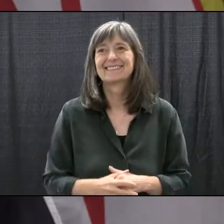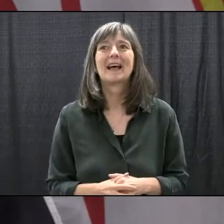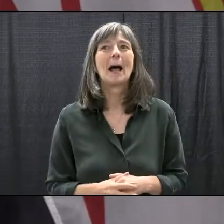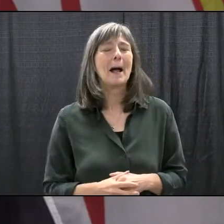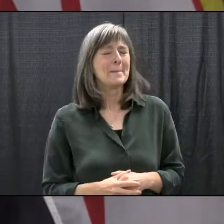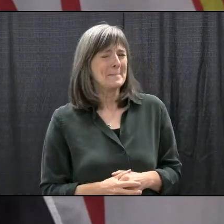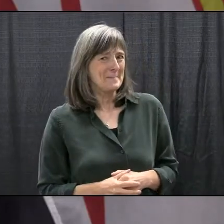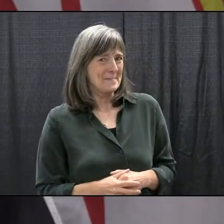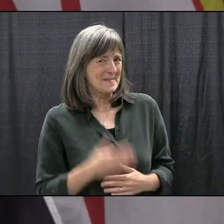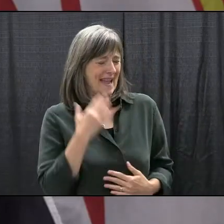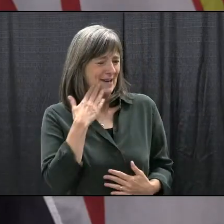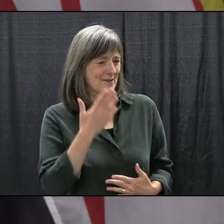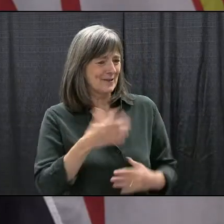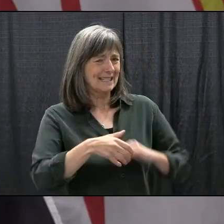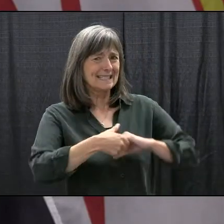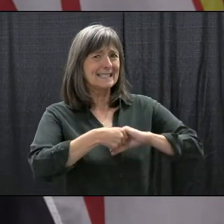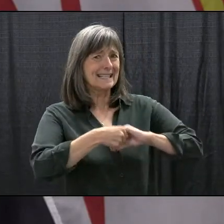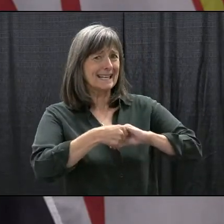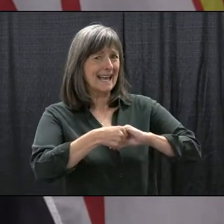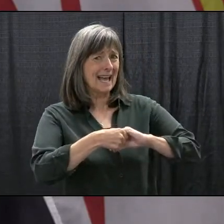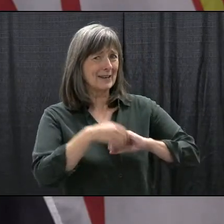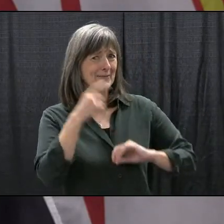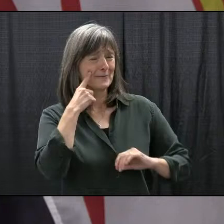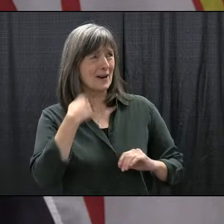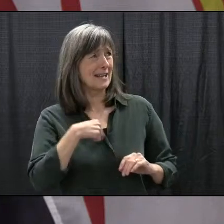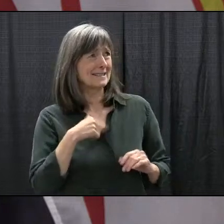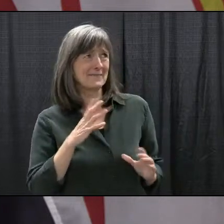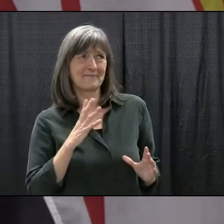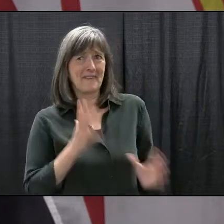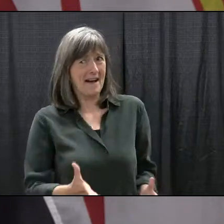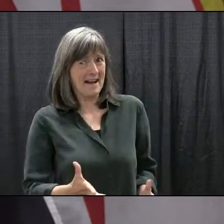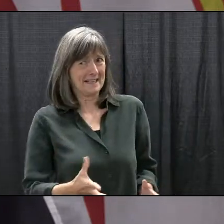I don't know. I think not shaking hands has been working pretty well for us.